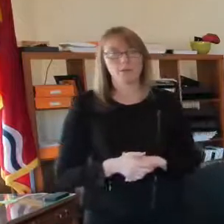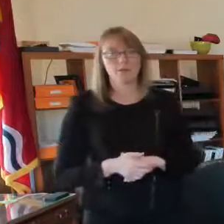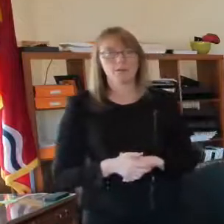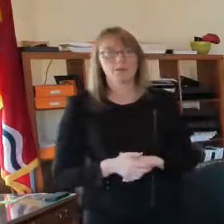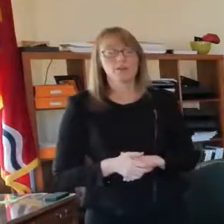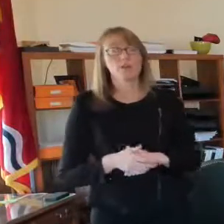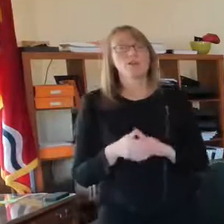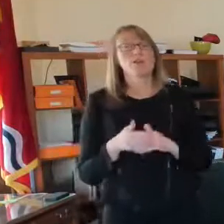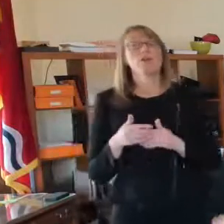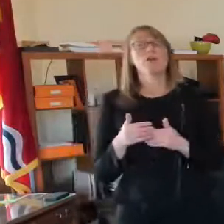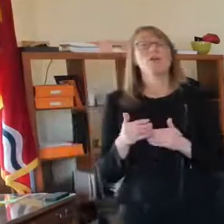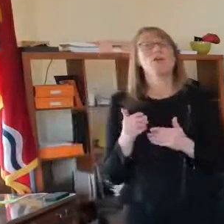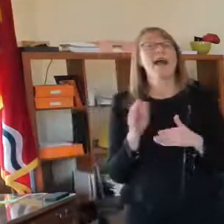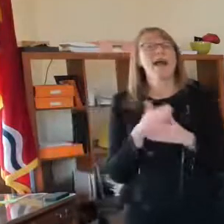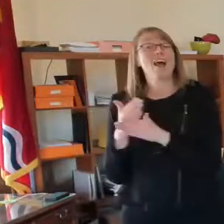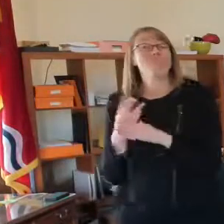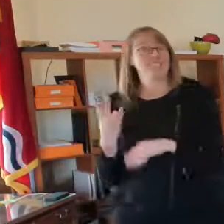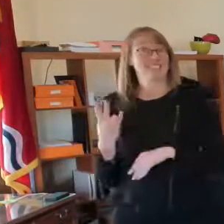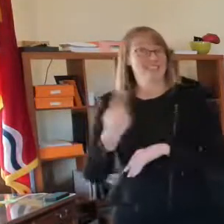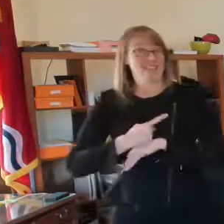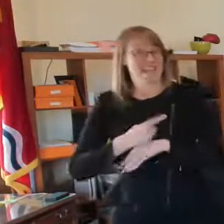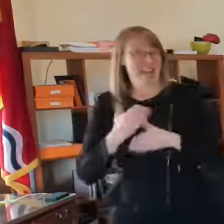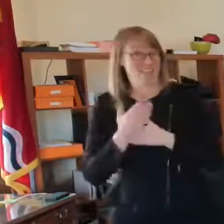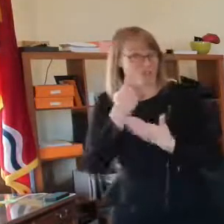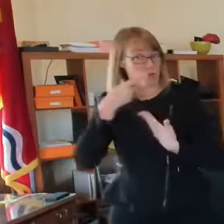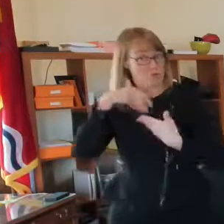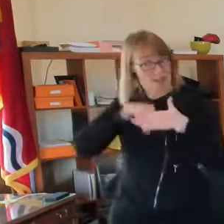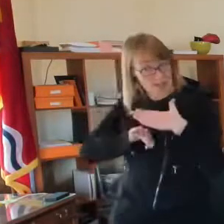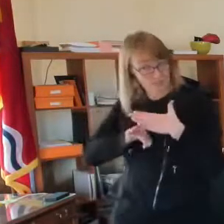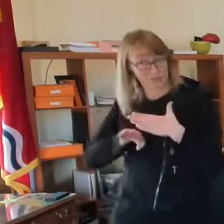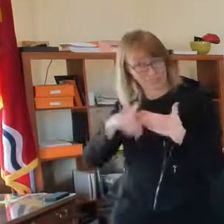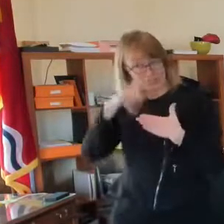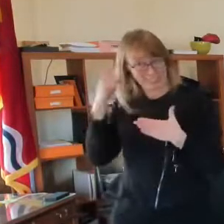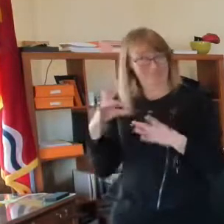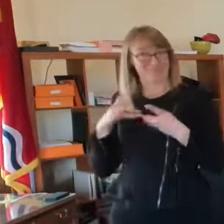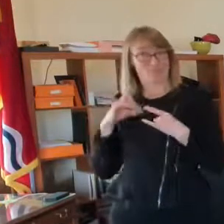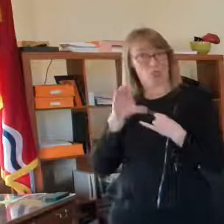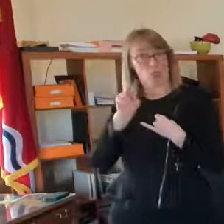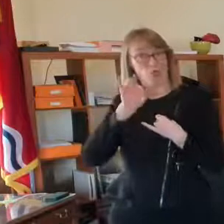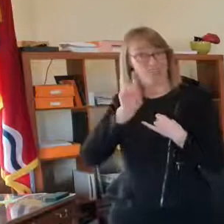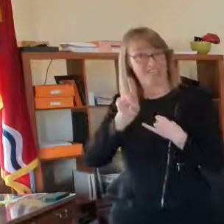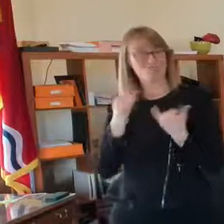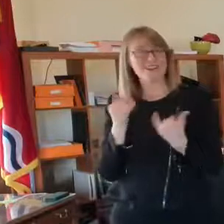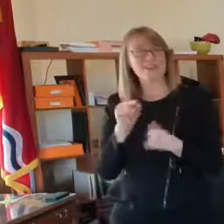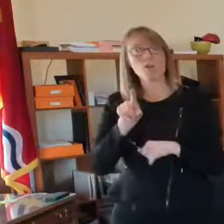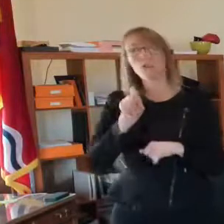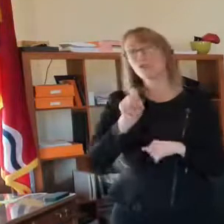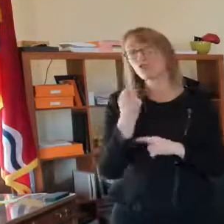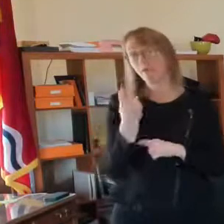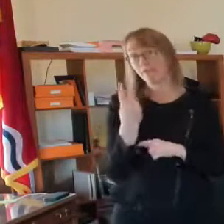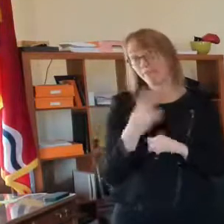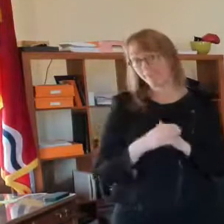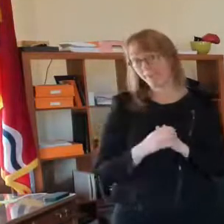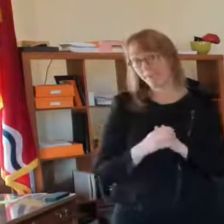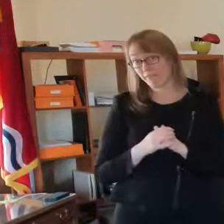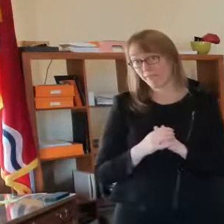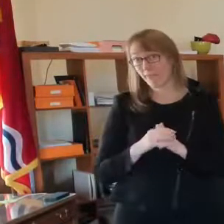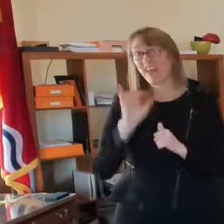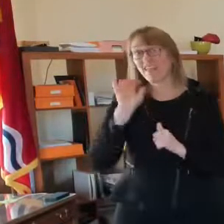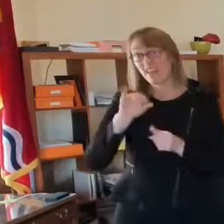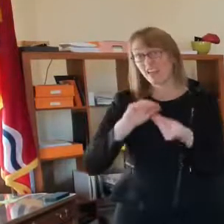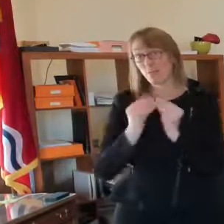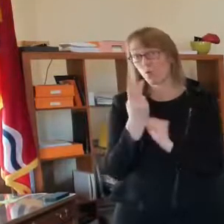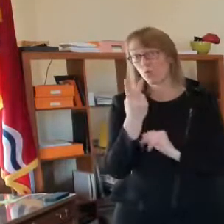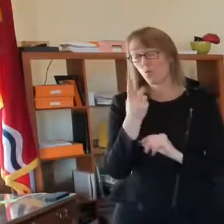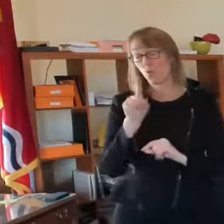Average daily hospital admissions, 7-day average right now, is 112. So that